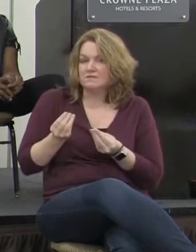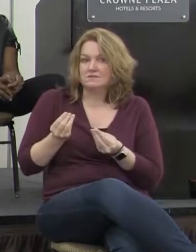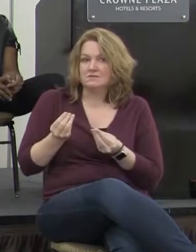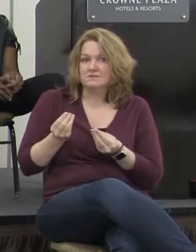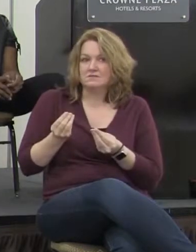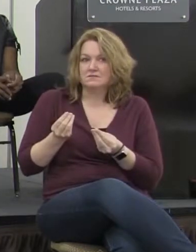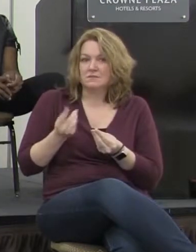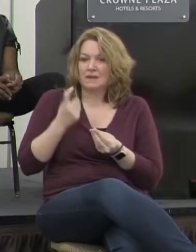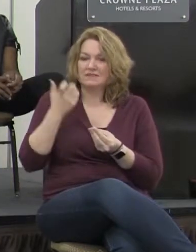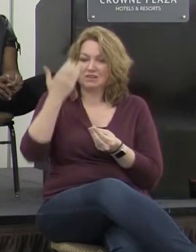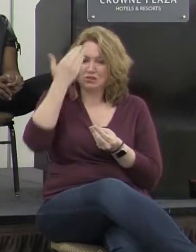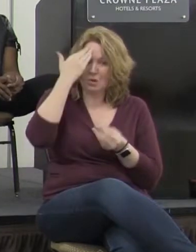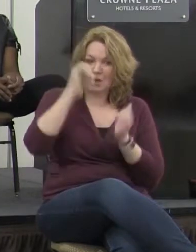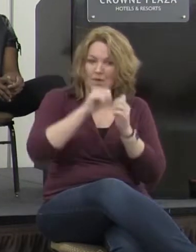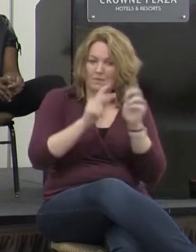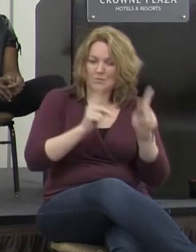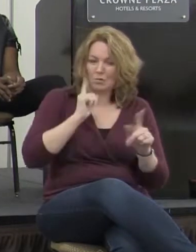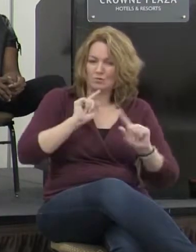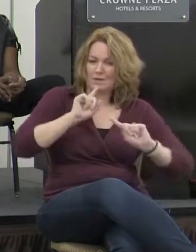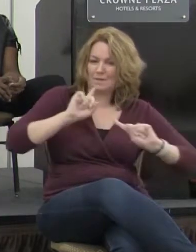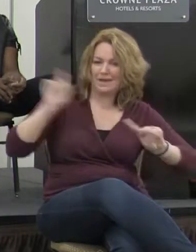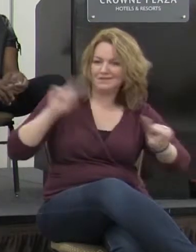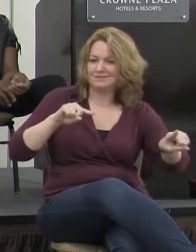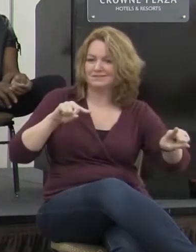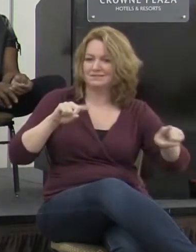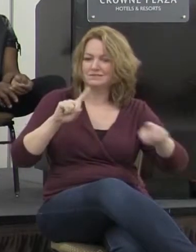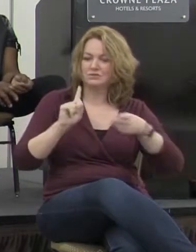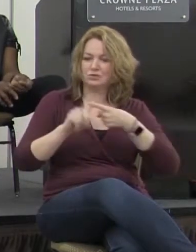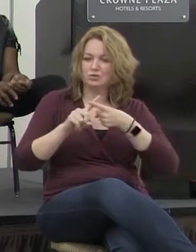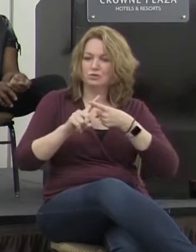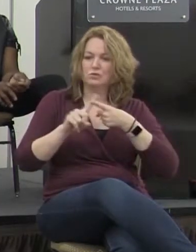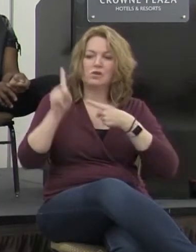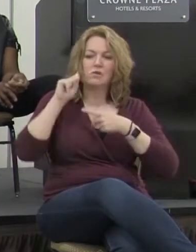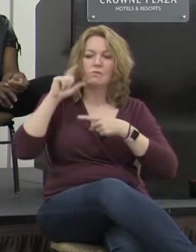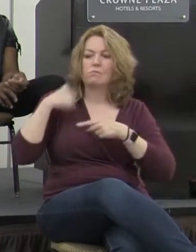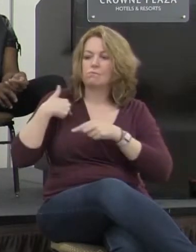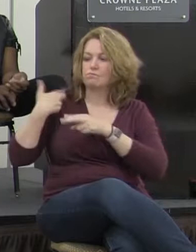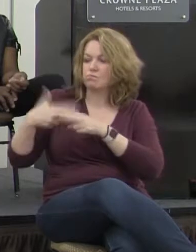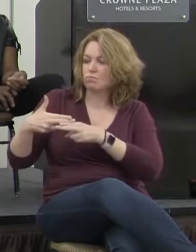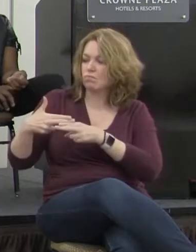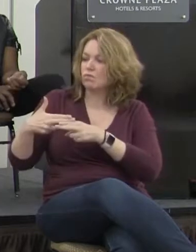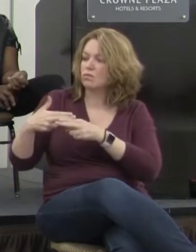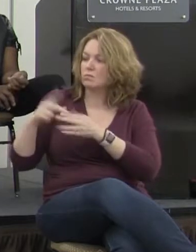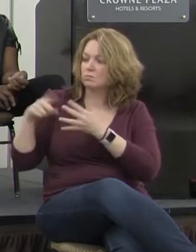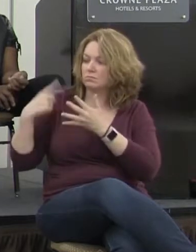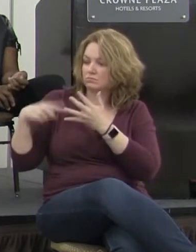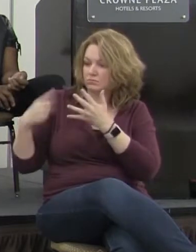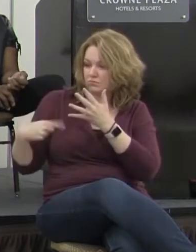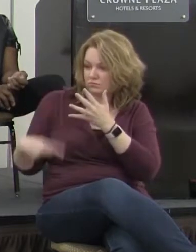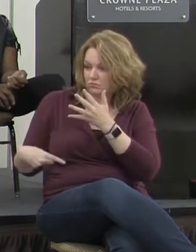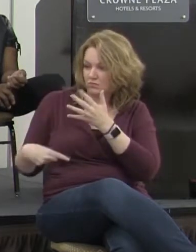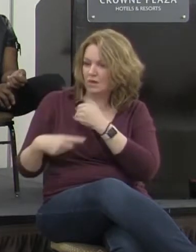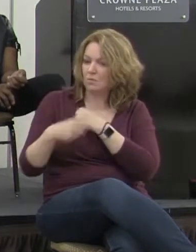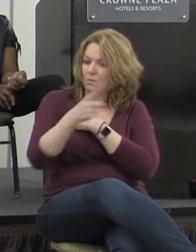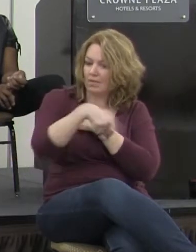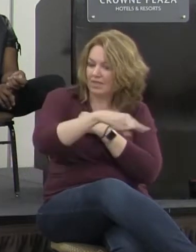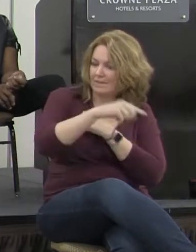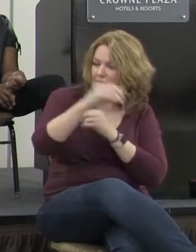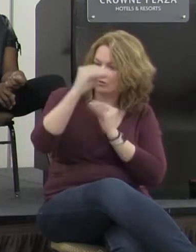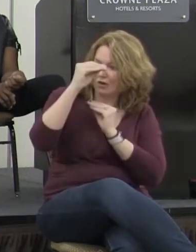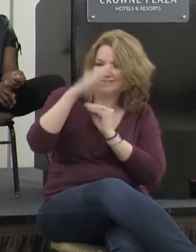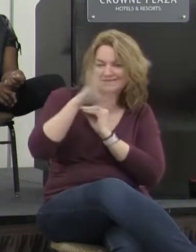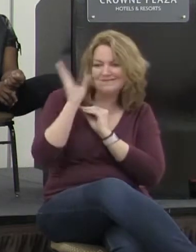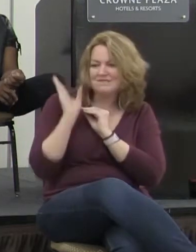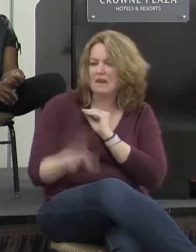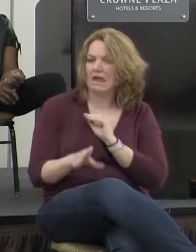knows how people are going to react to hearing me being called the names that they have been taught never